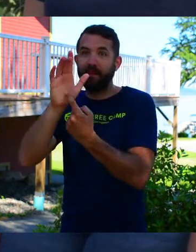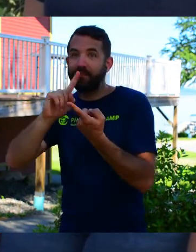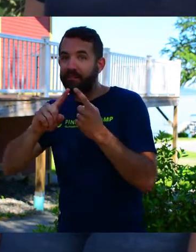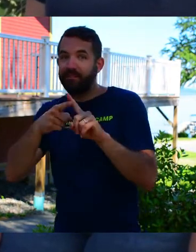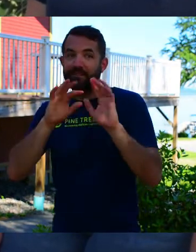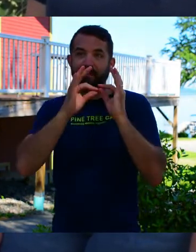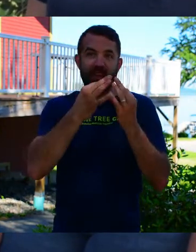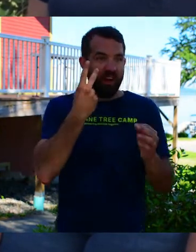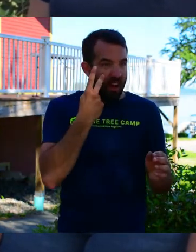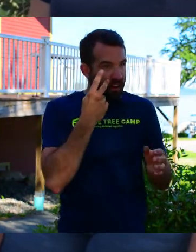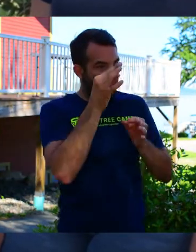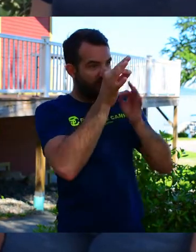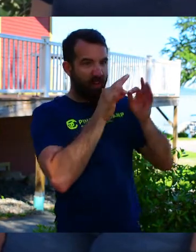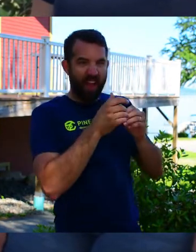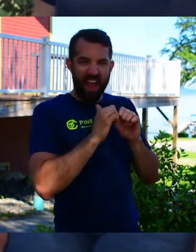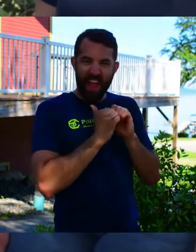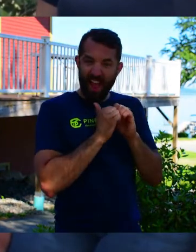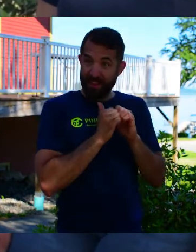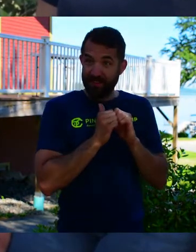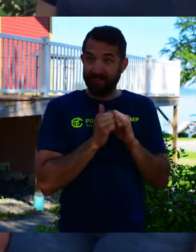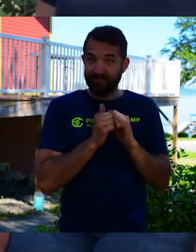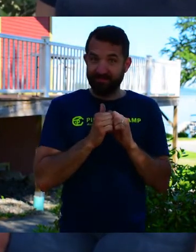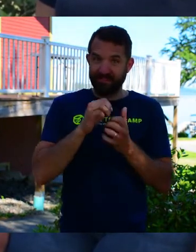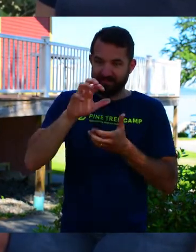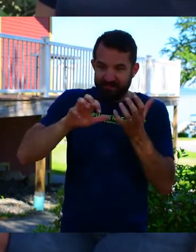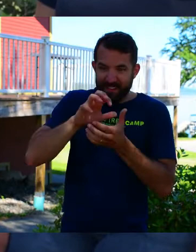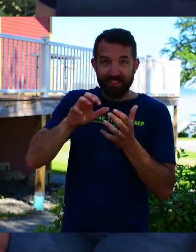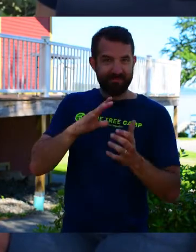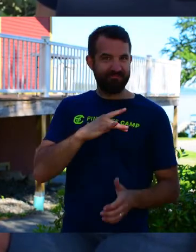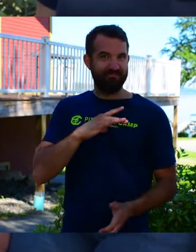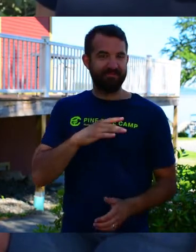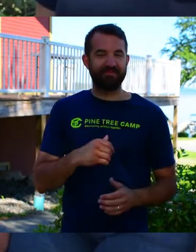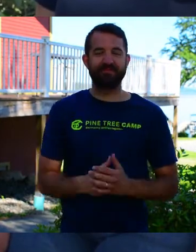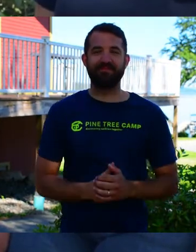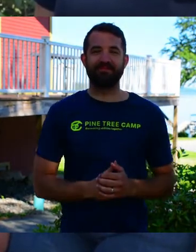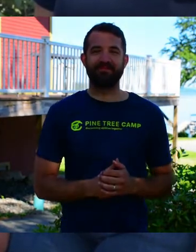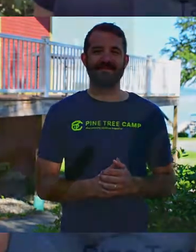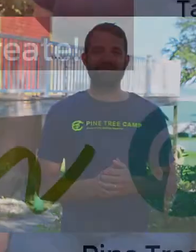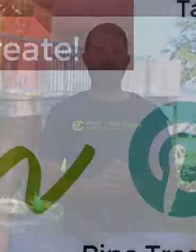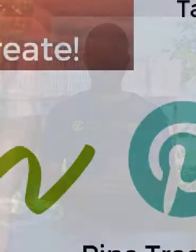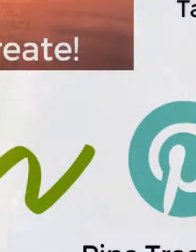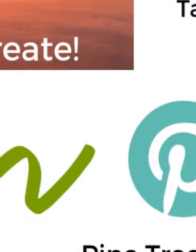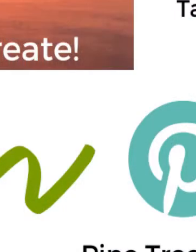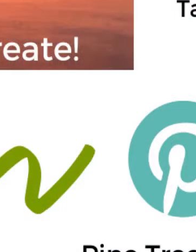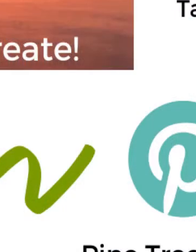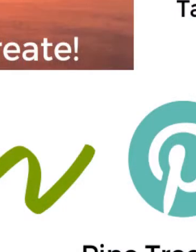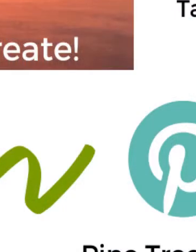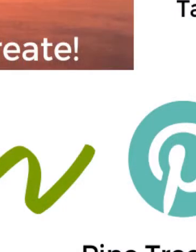did. Good luck, and have fun trying this at home.